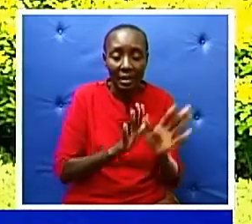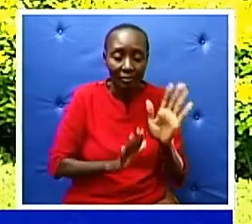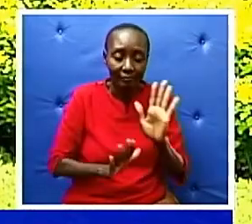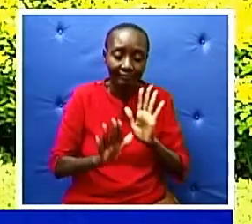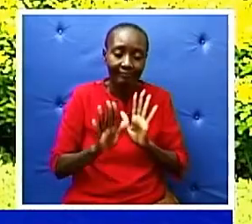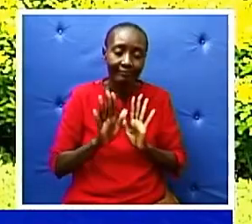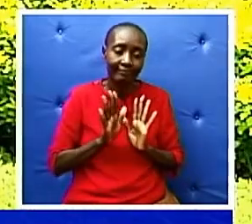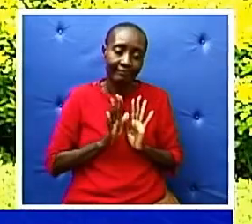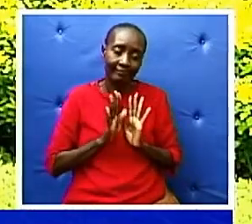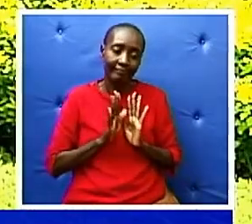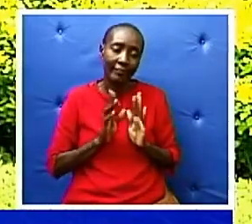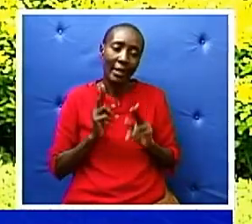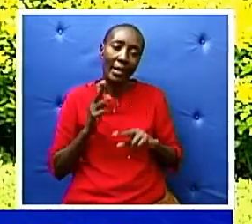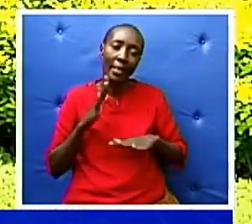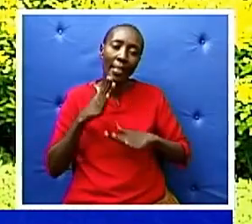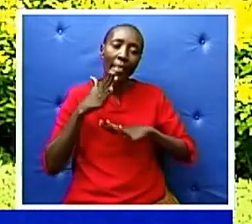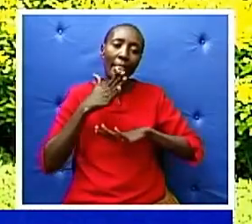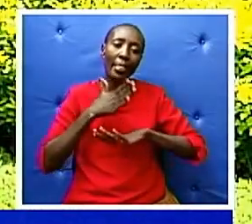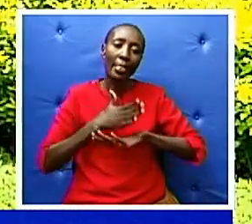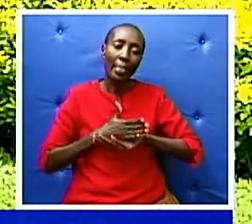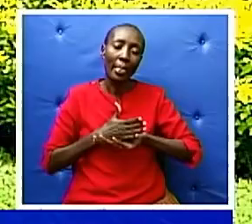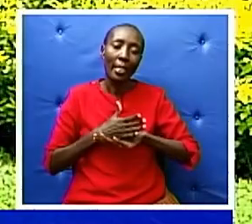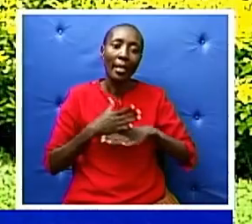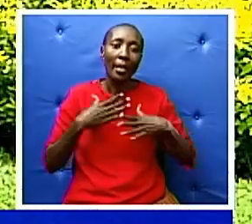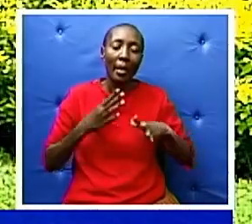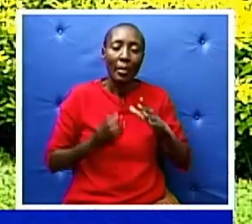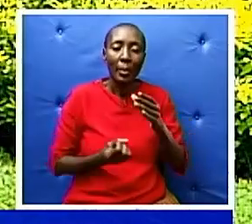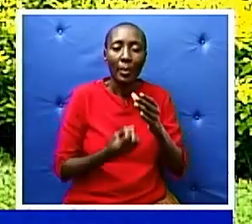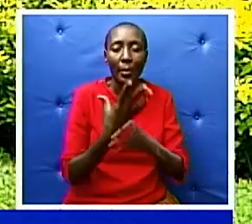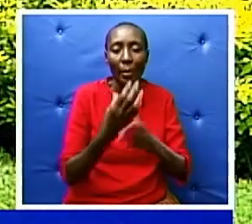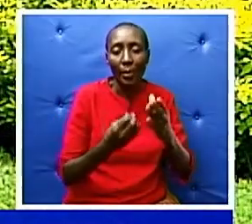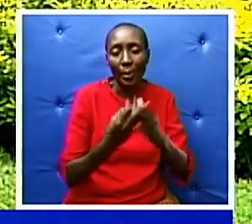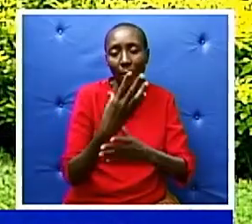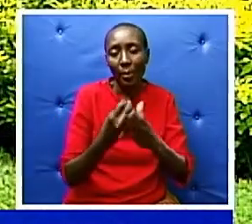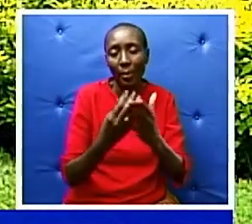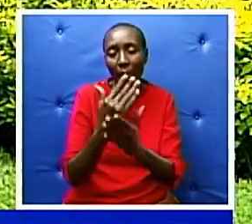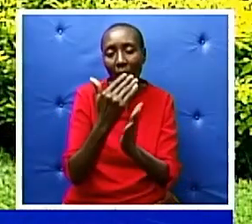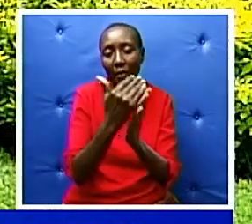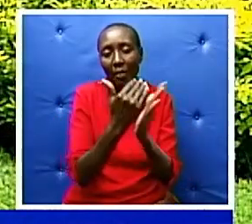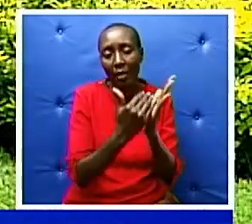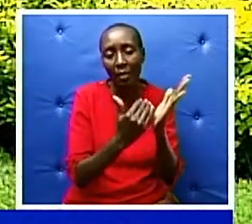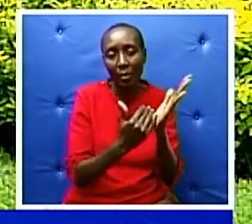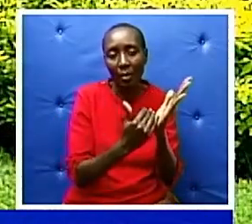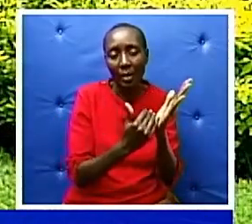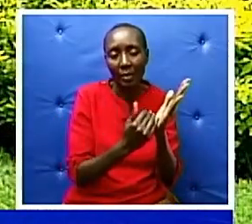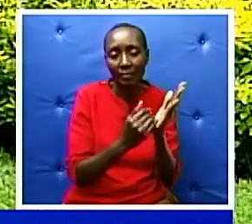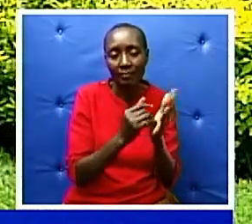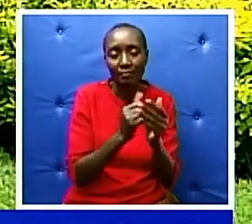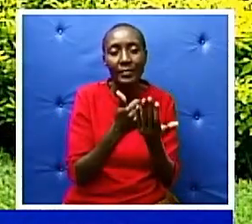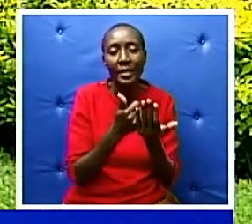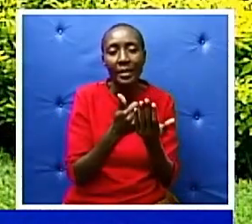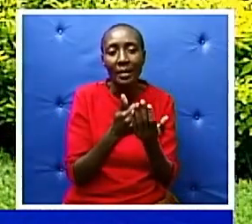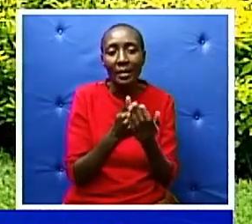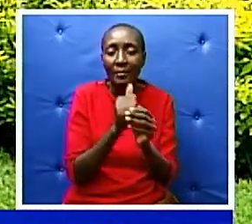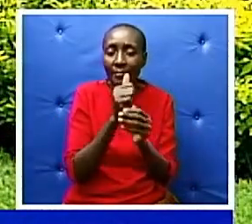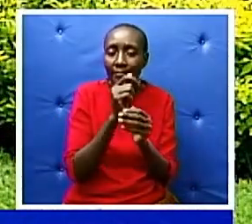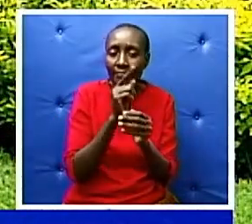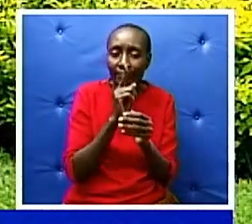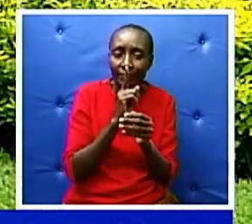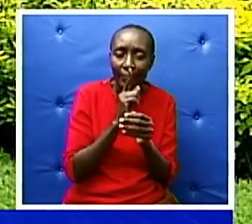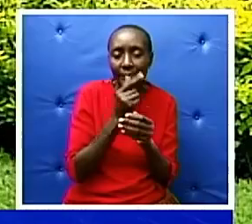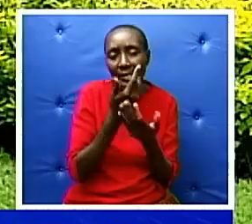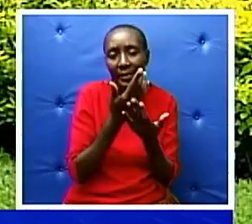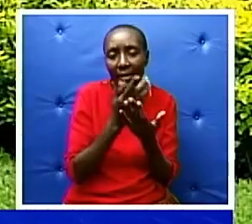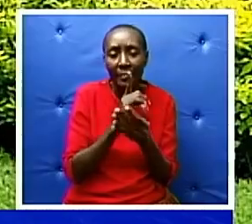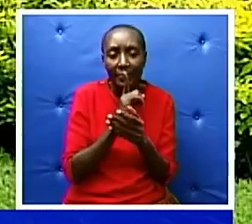having people rolling out the program in a quote-unquote silent and social distance way. Mm-hmm. That